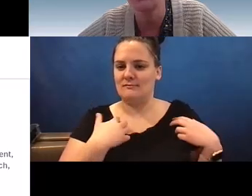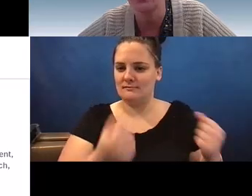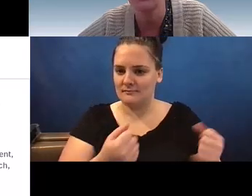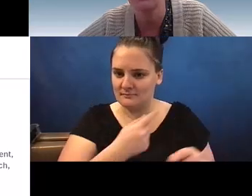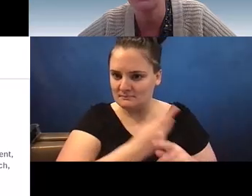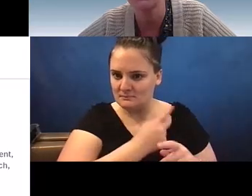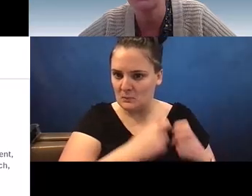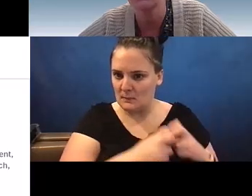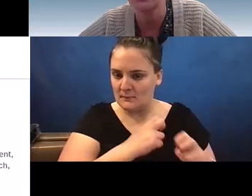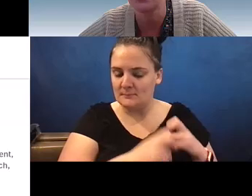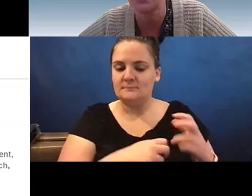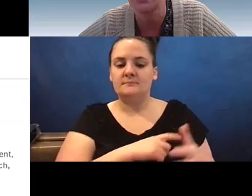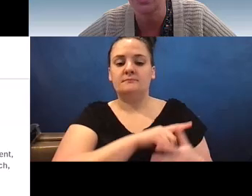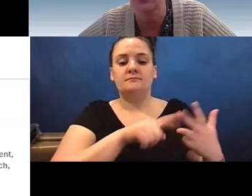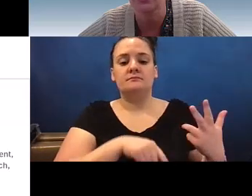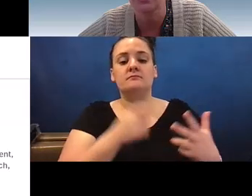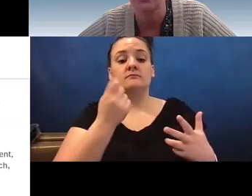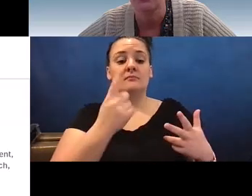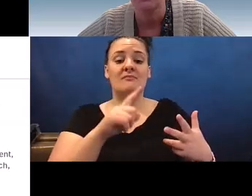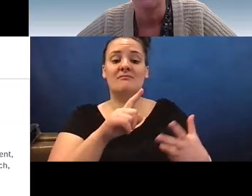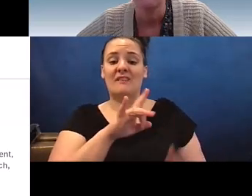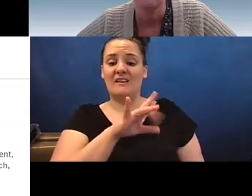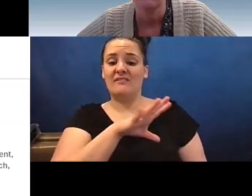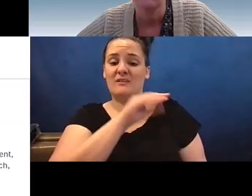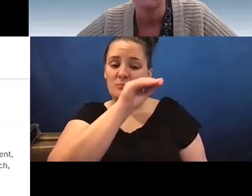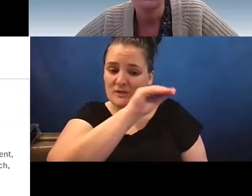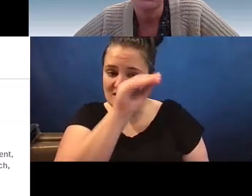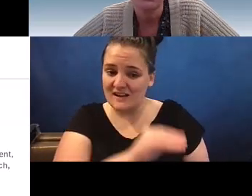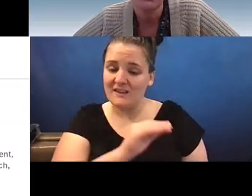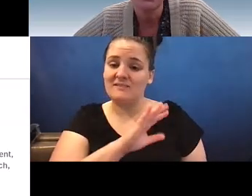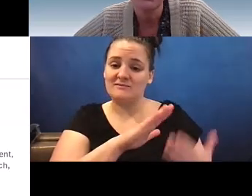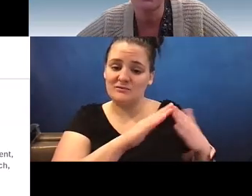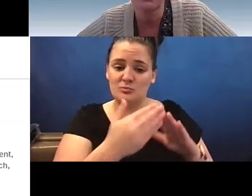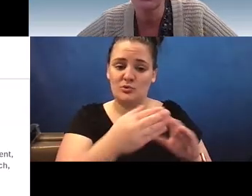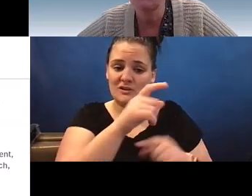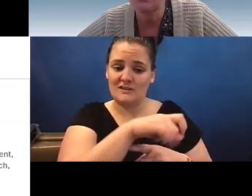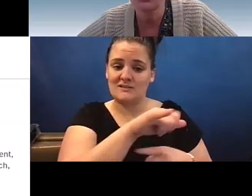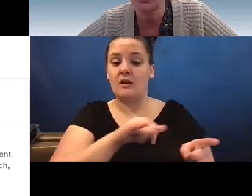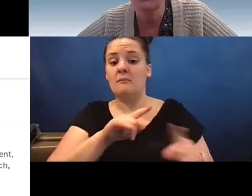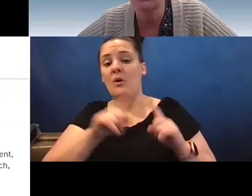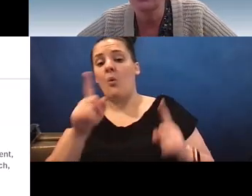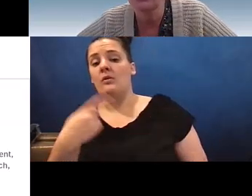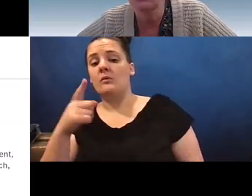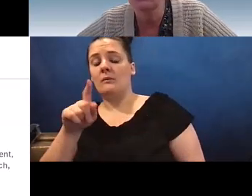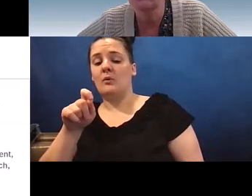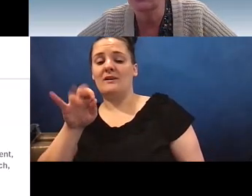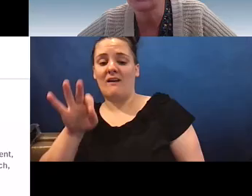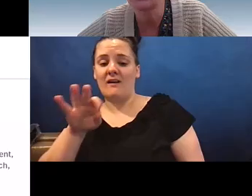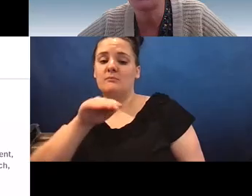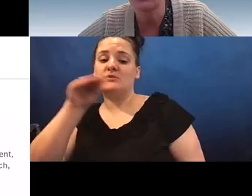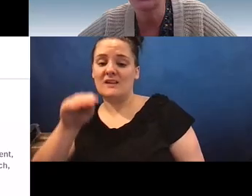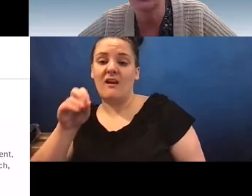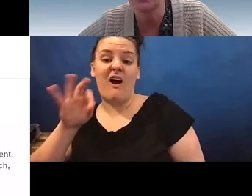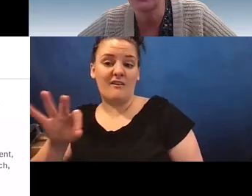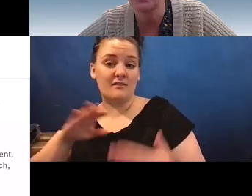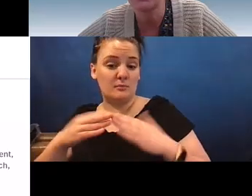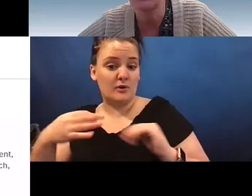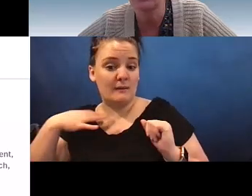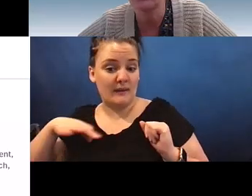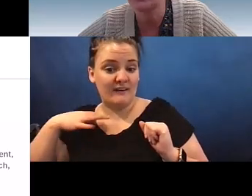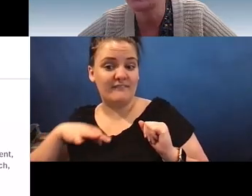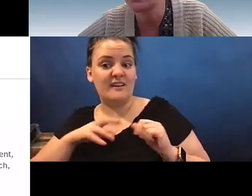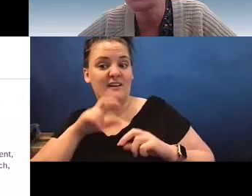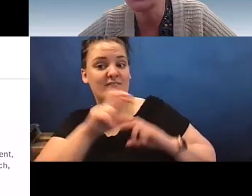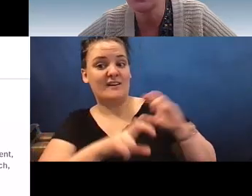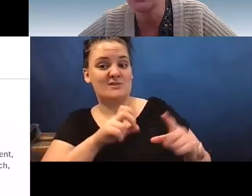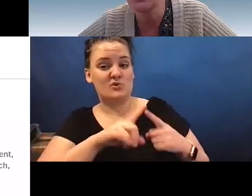of community benefit investments were in that category. This tells us that there's a major opportunity moving forward to better align